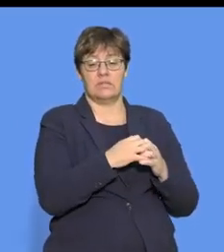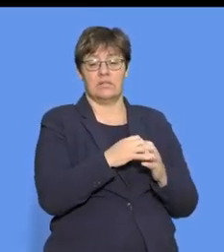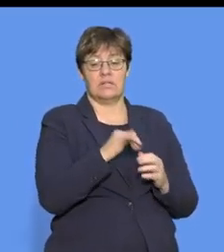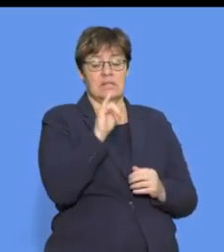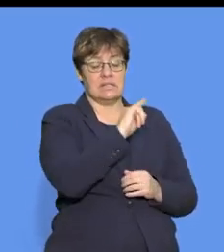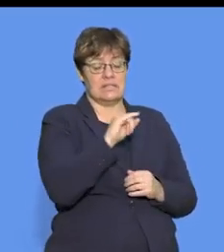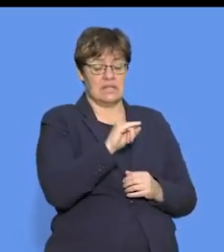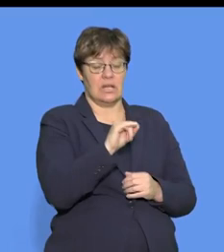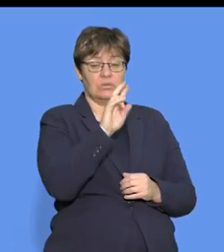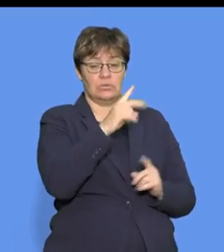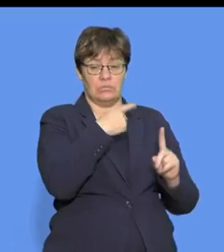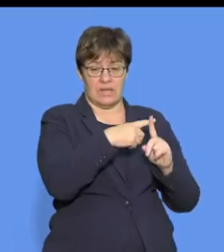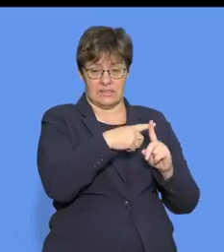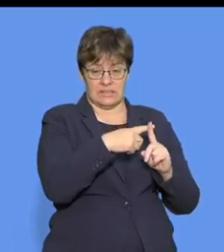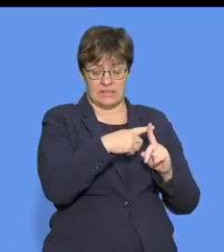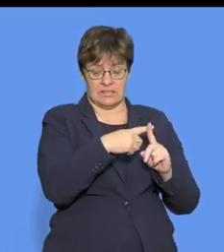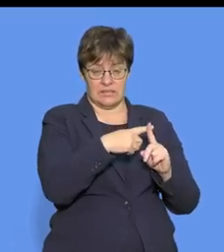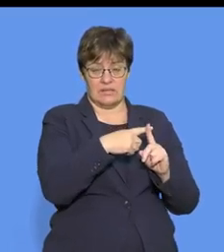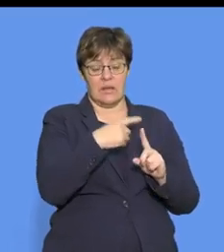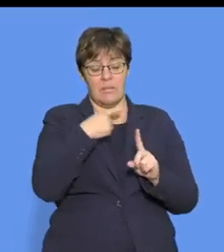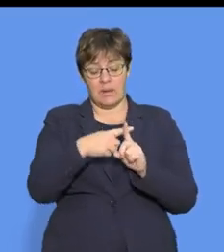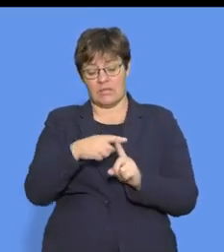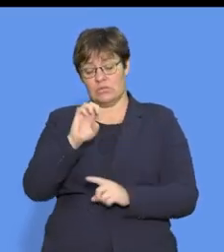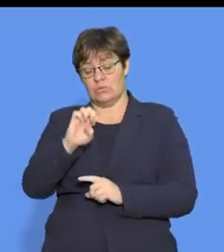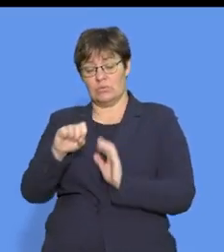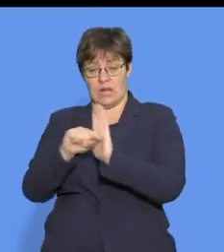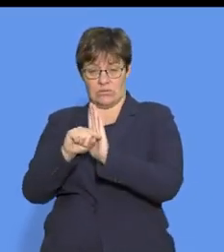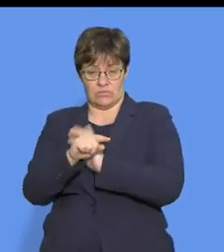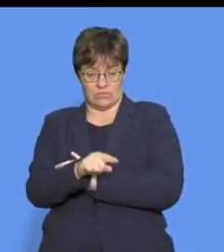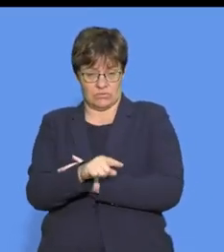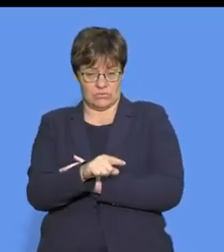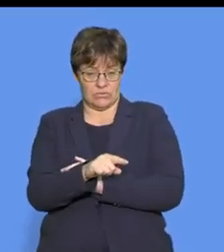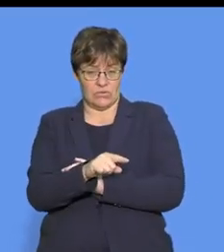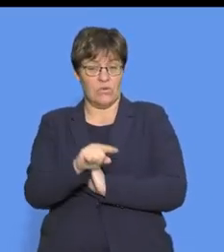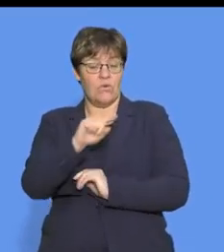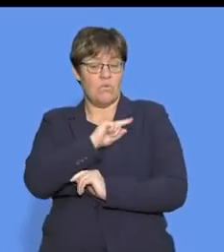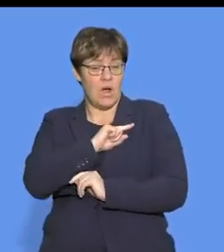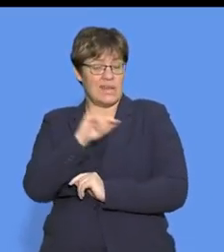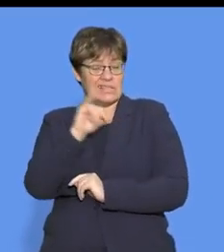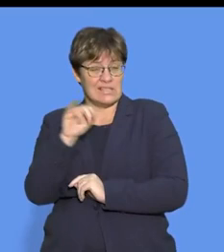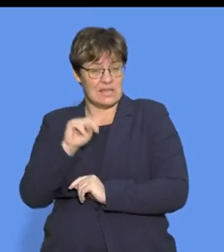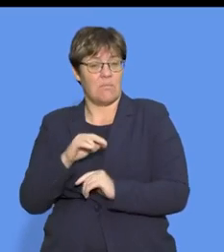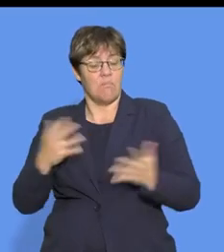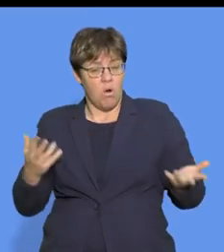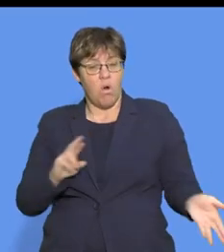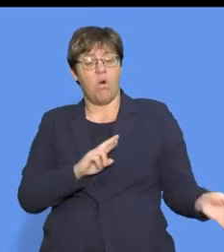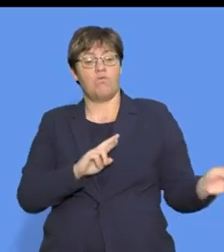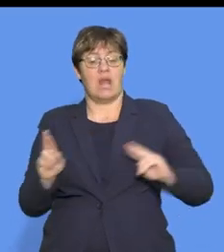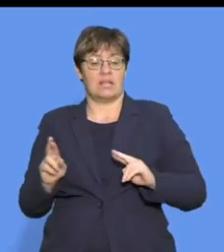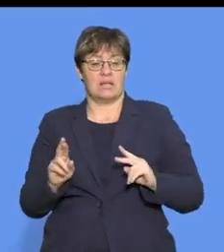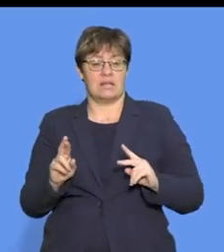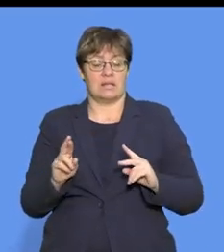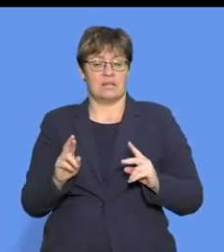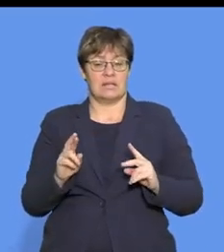form zinc 2 plus 2 electrons, because zinc is a more